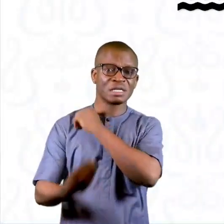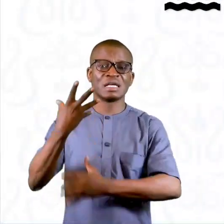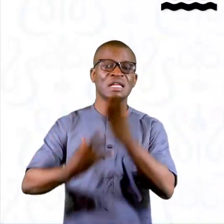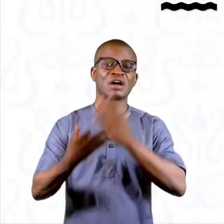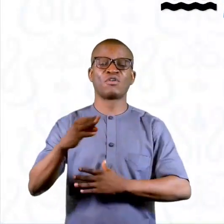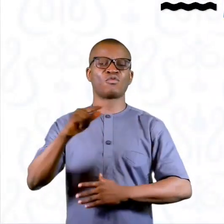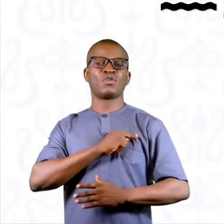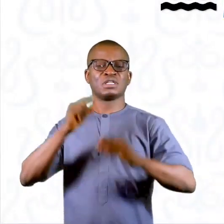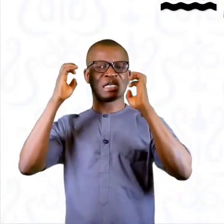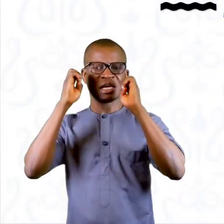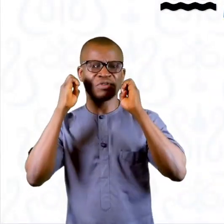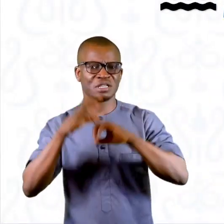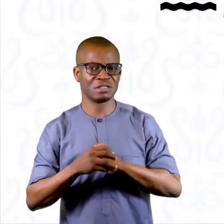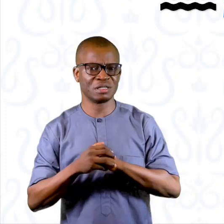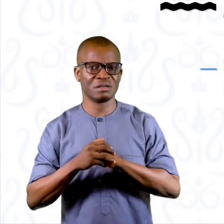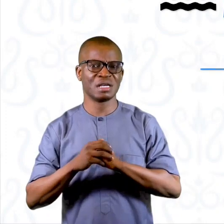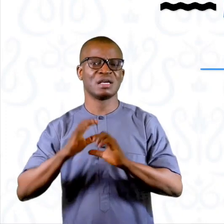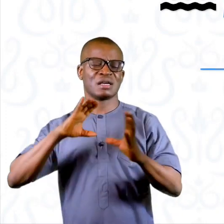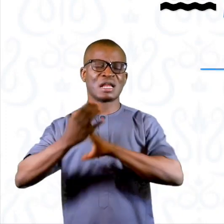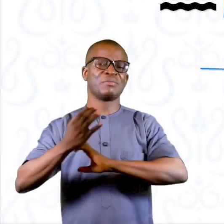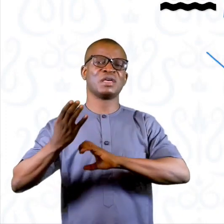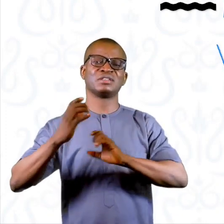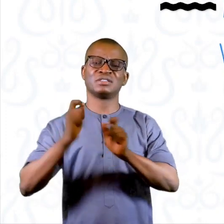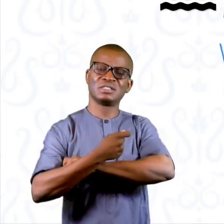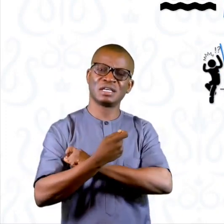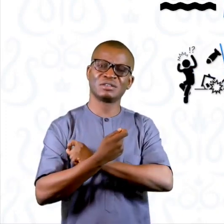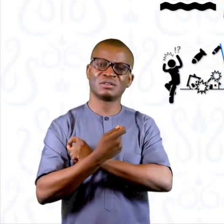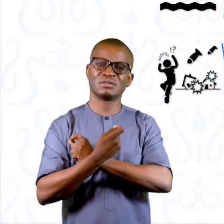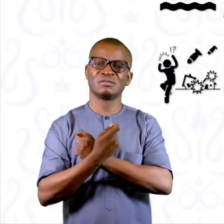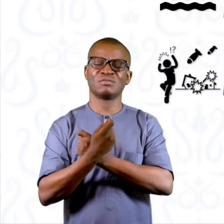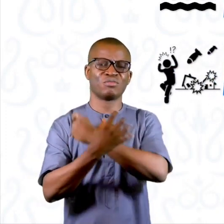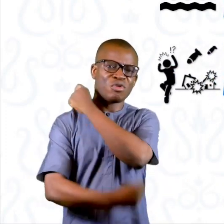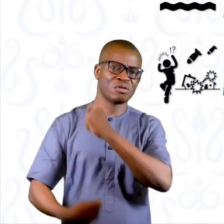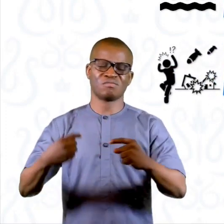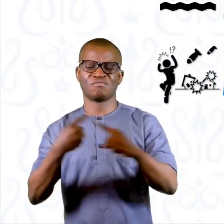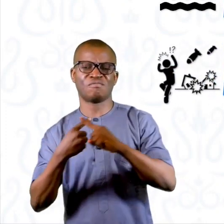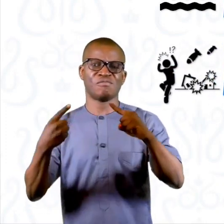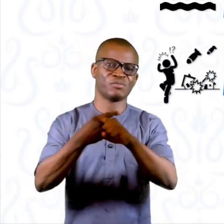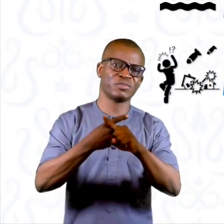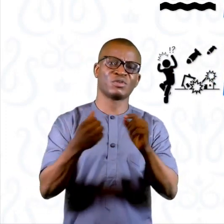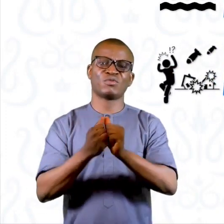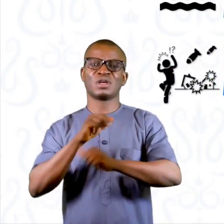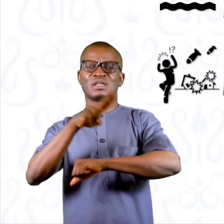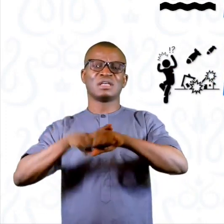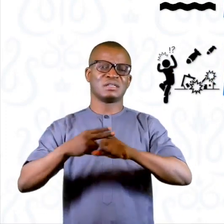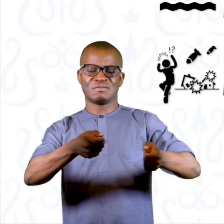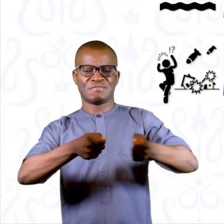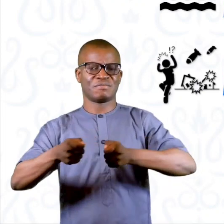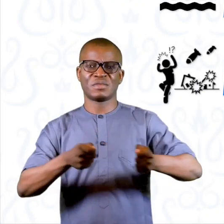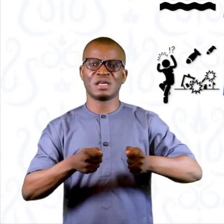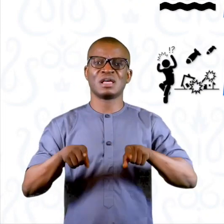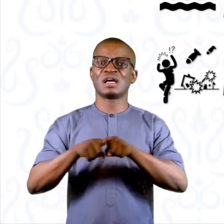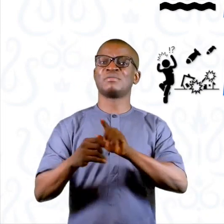quality education, natural disasters and climate change, poor access to decent work, conflicts and mass migrations